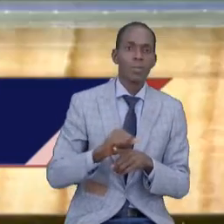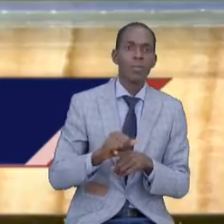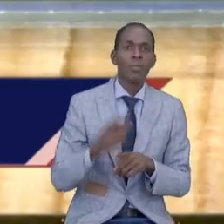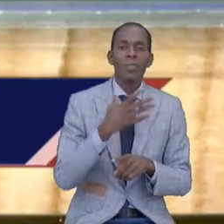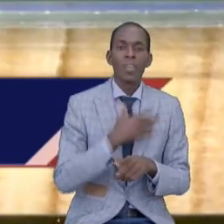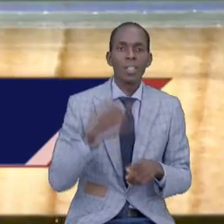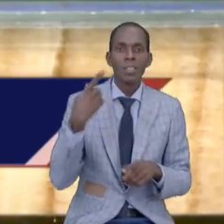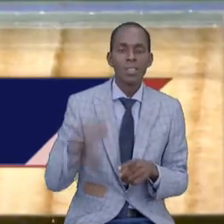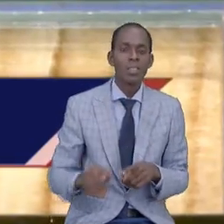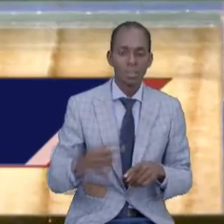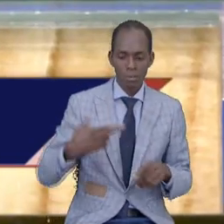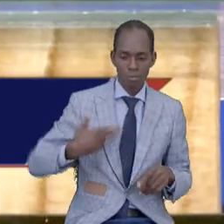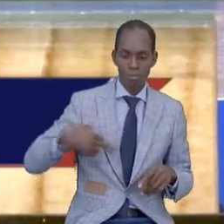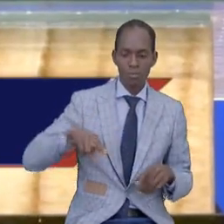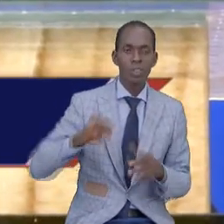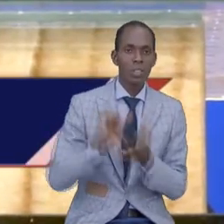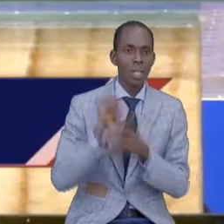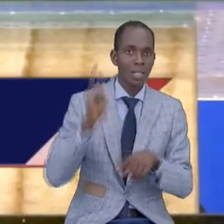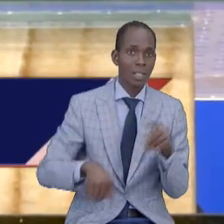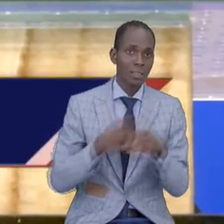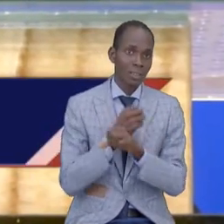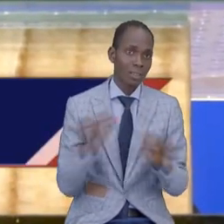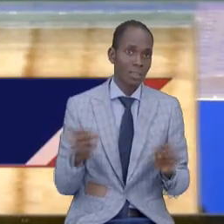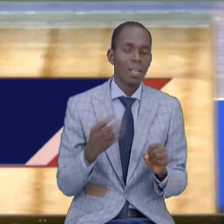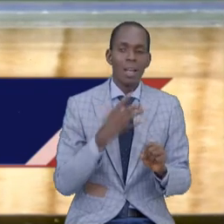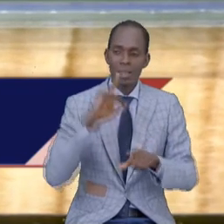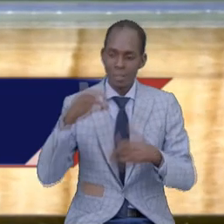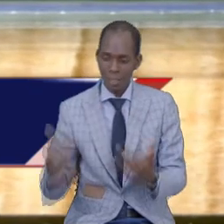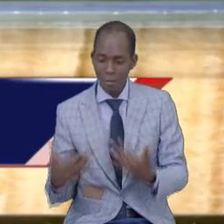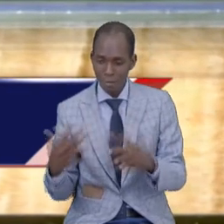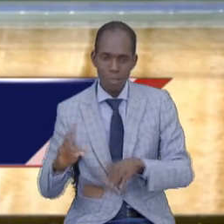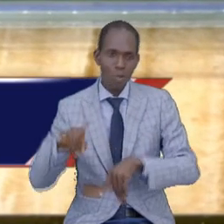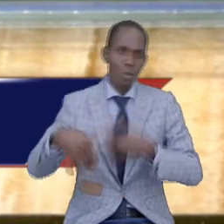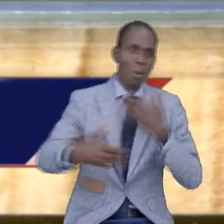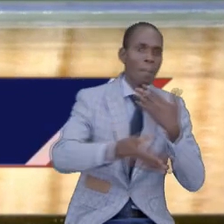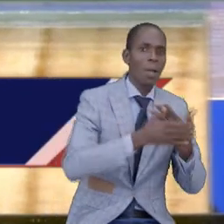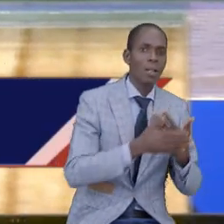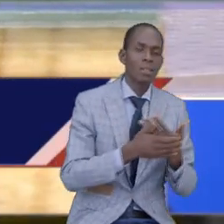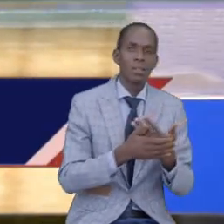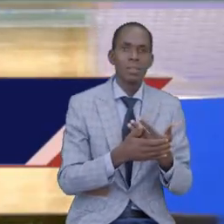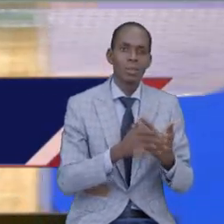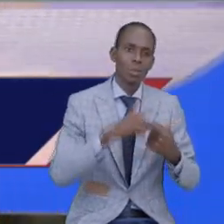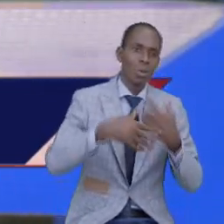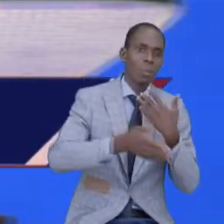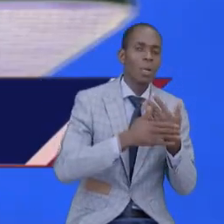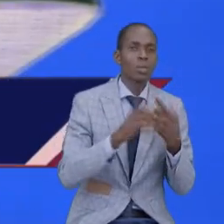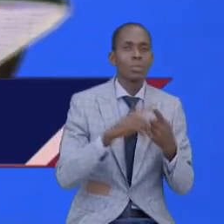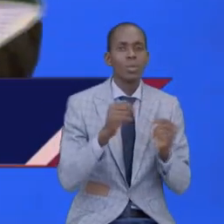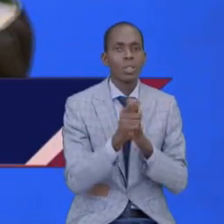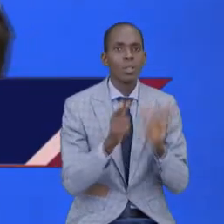religion that cannot save, and then going back, reverting to the law.